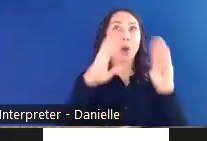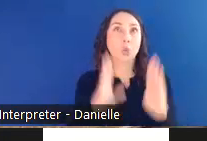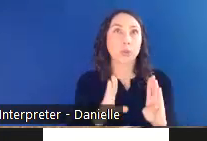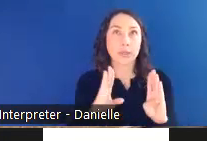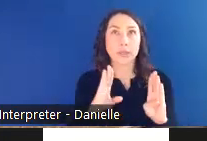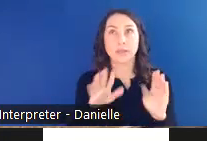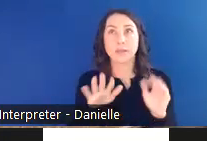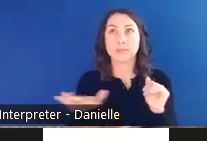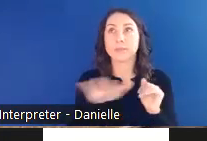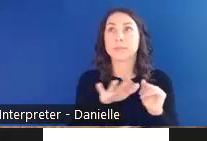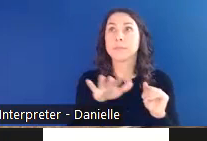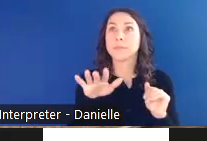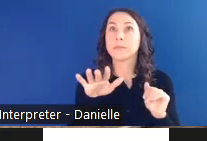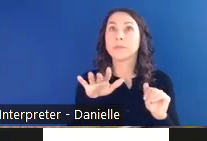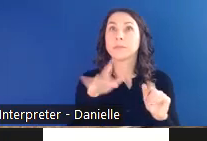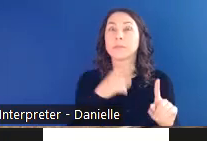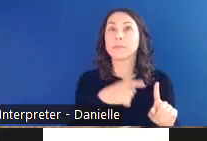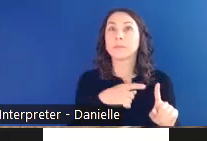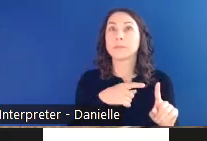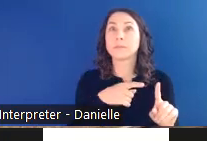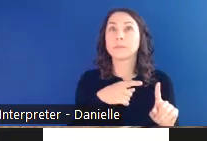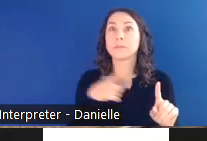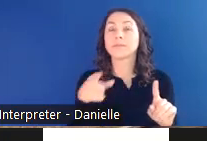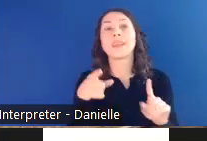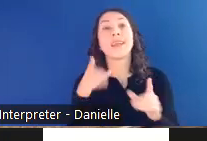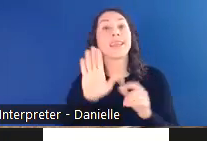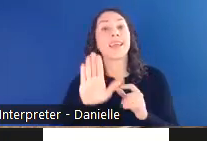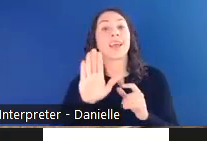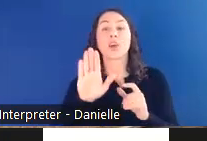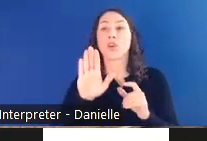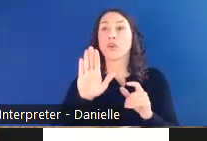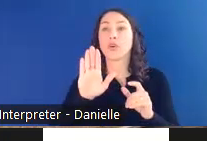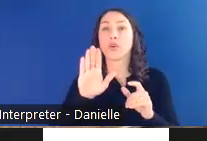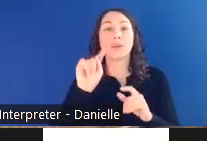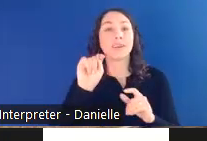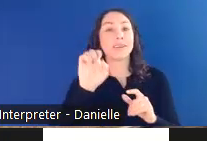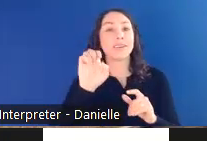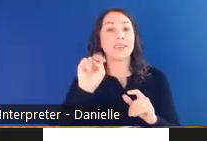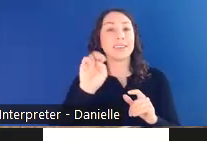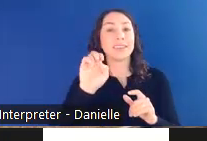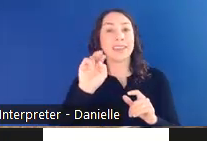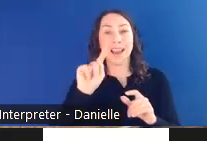They are able to, through their tenant selection plan, to